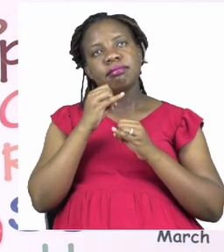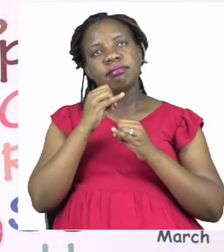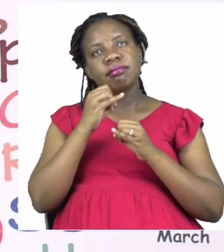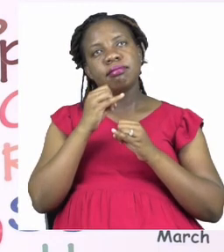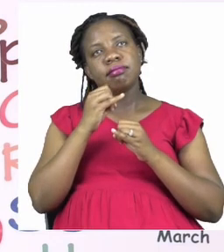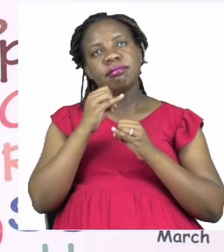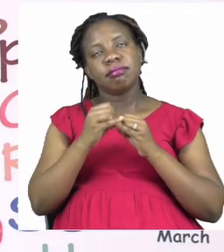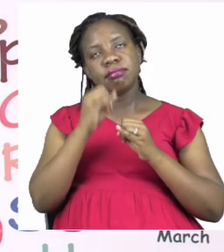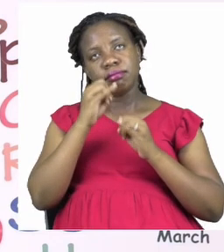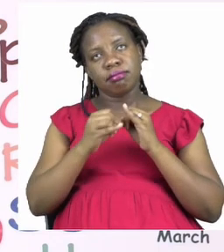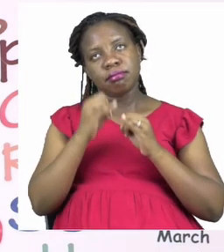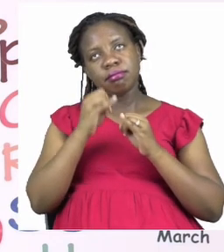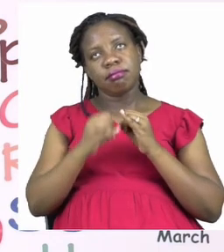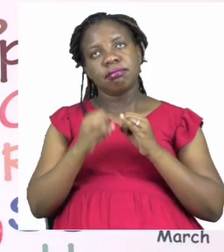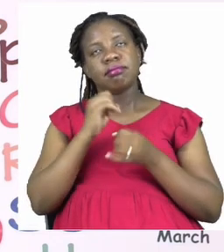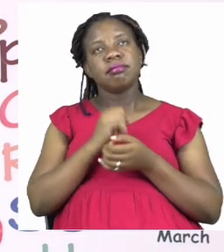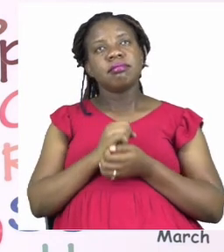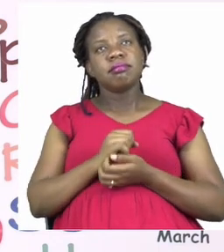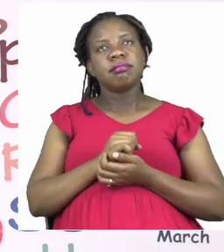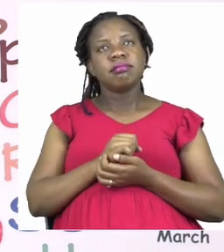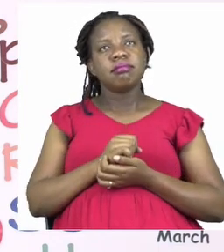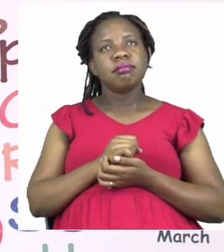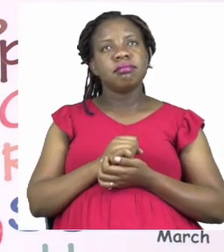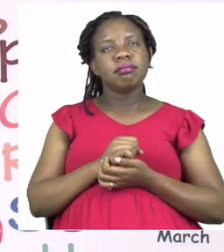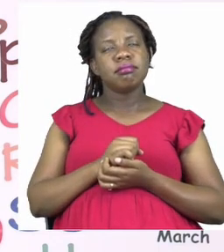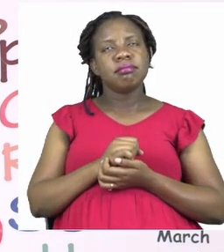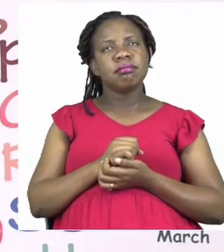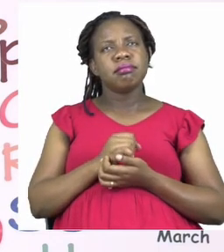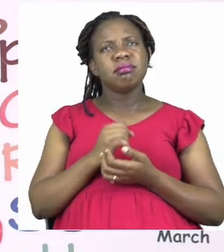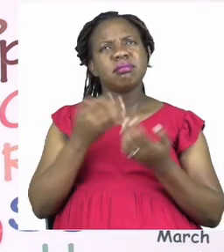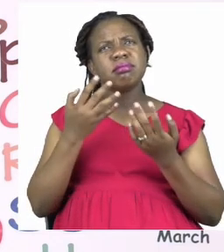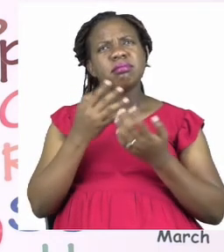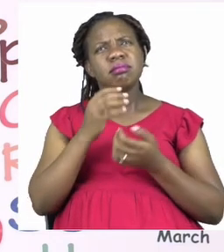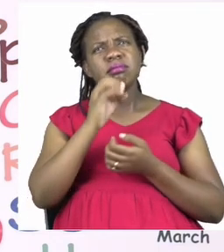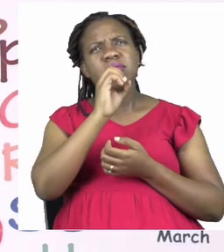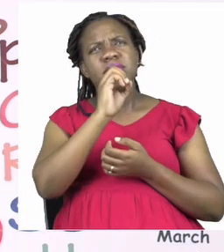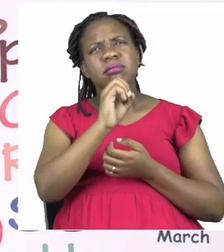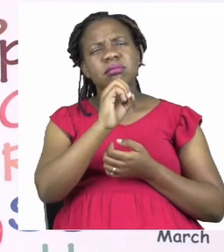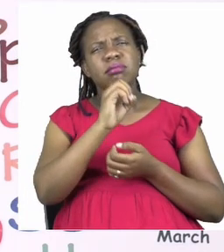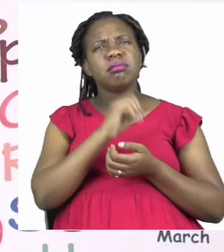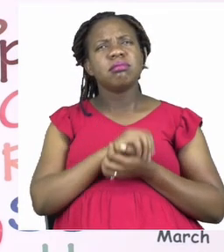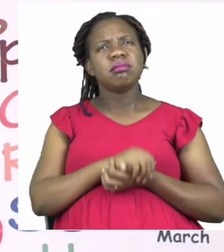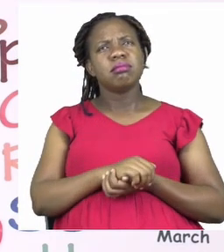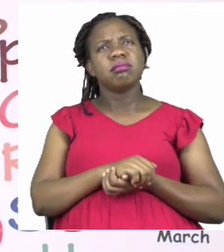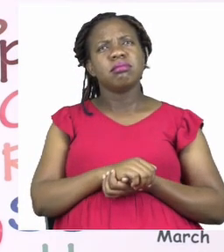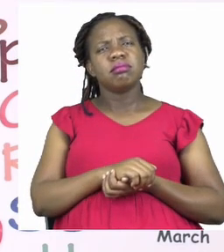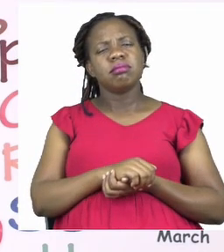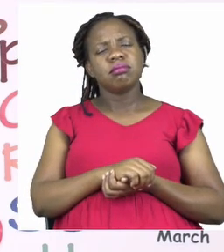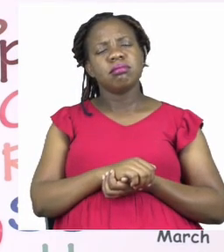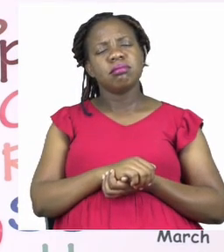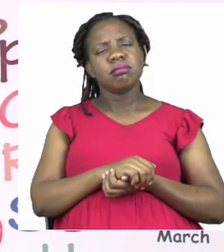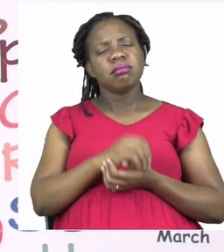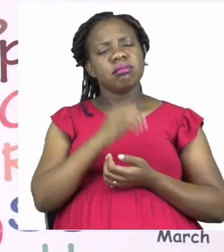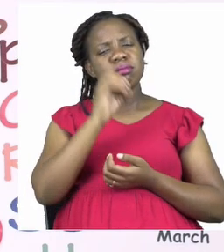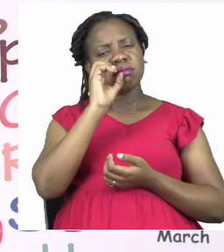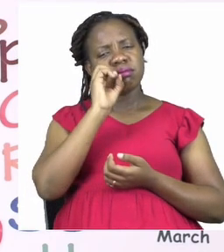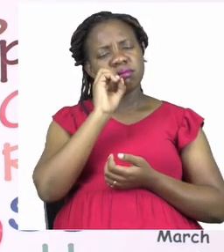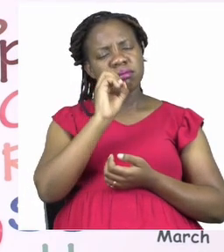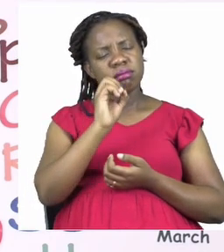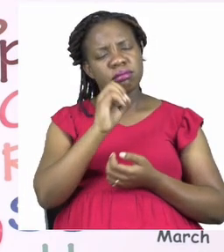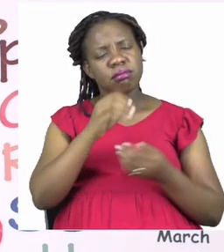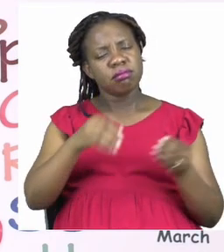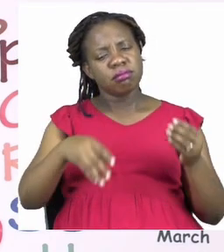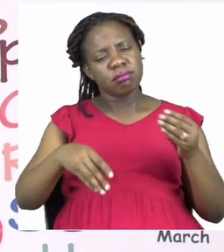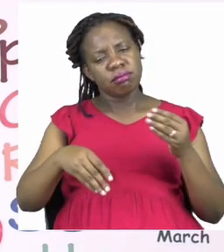today is the one where it says 0. Now 0 plus anything will give